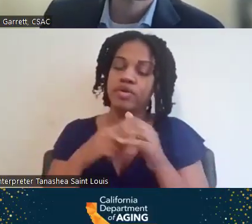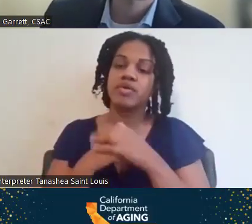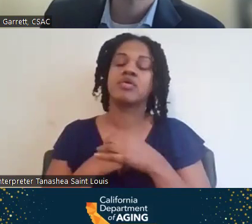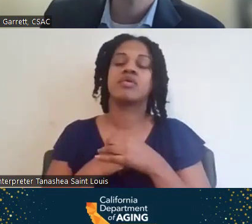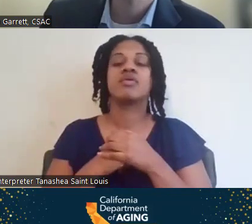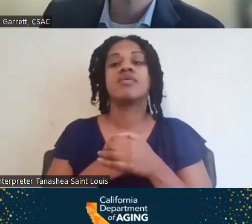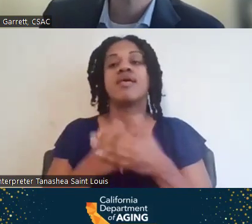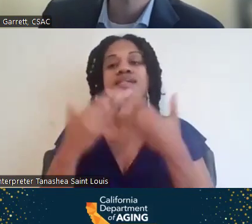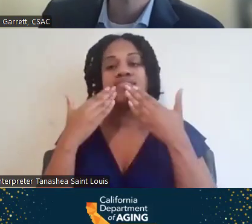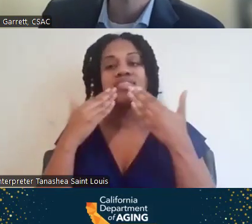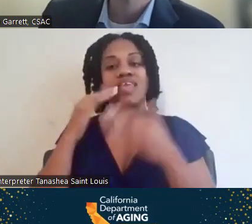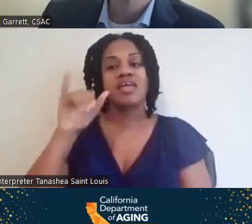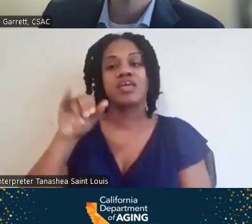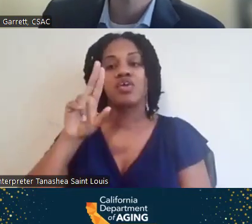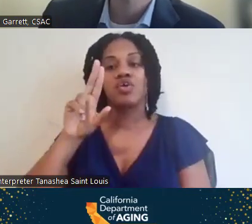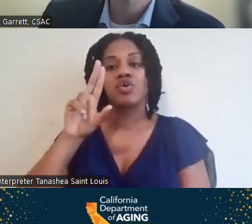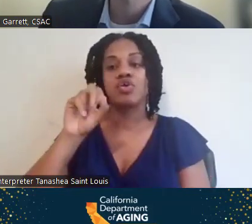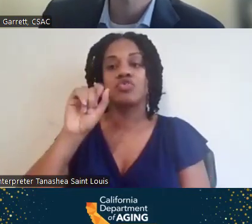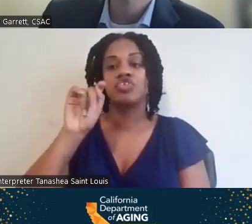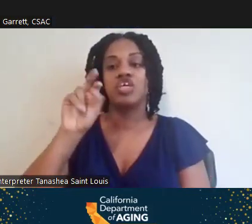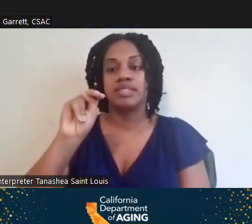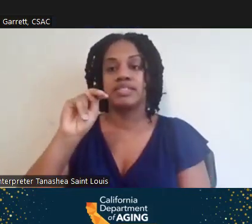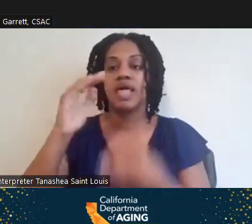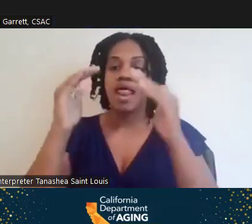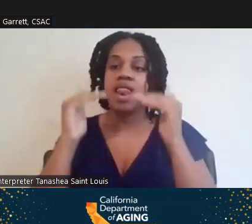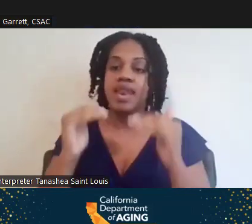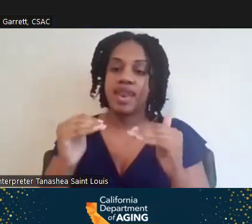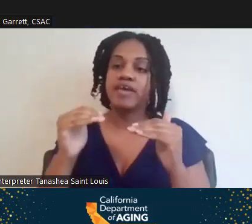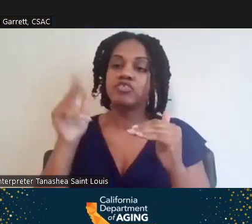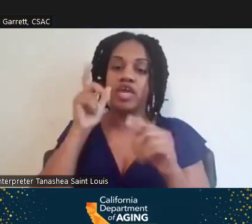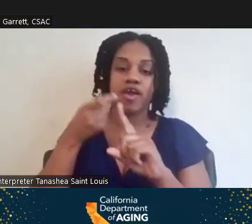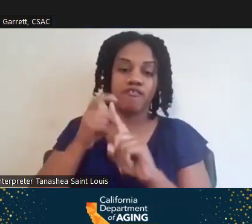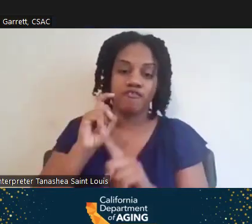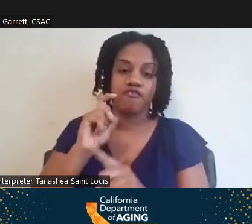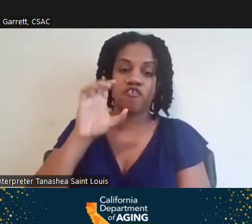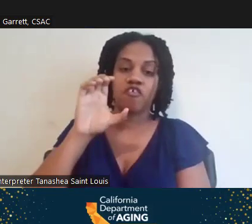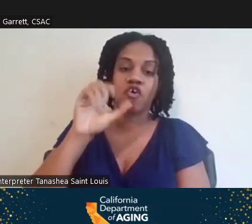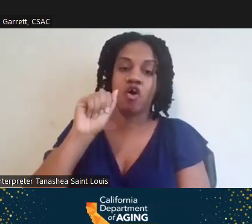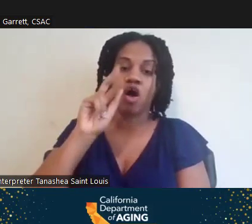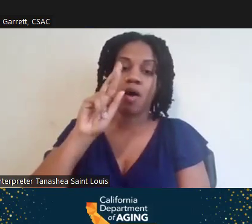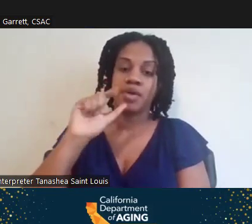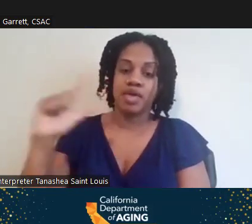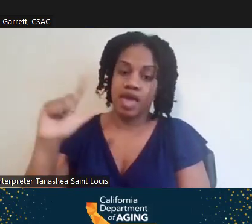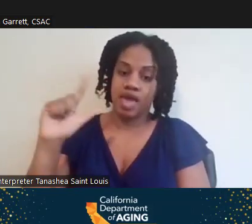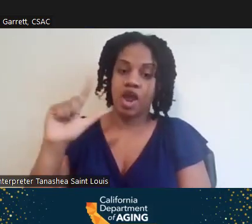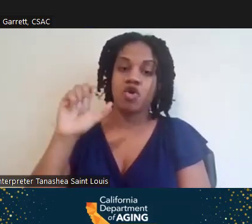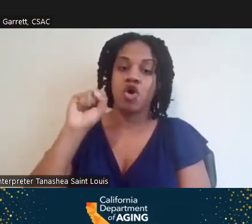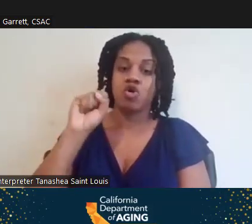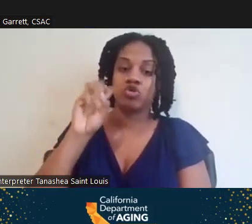Great, thank you, Justin. Next, we're going to hear from Carol Swartzlander, the California Commission on Aging